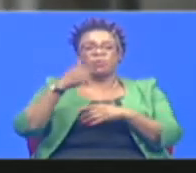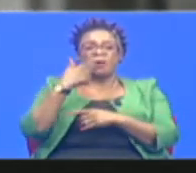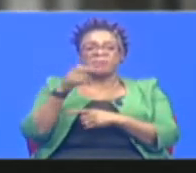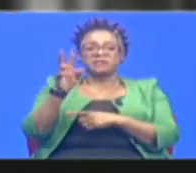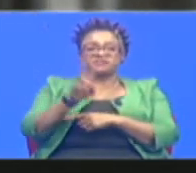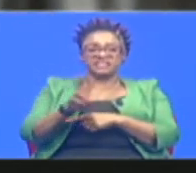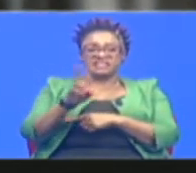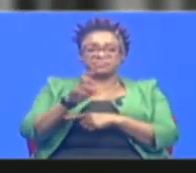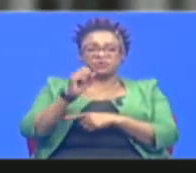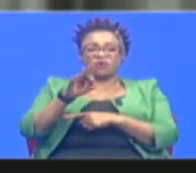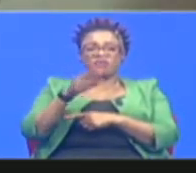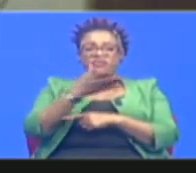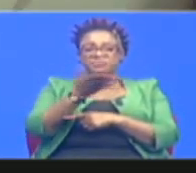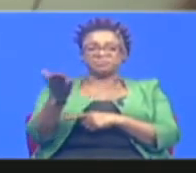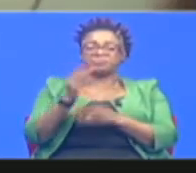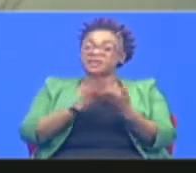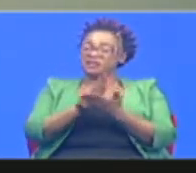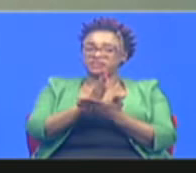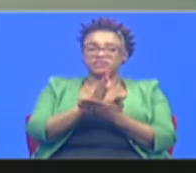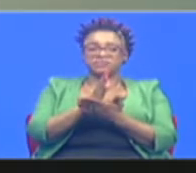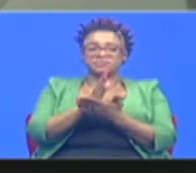trampled upon rights.